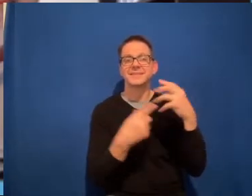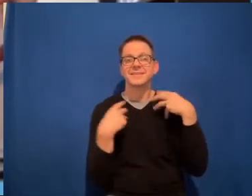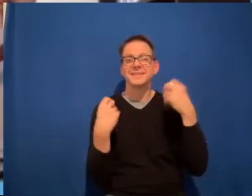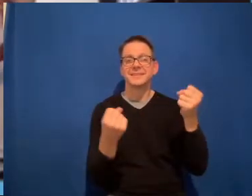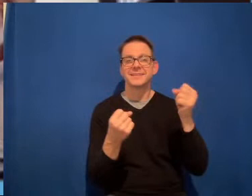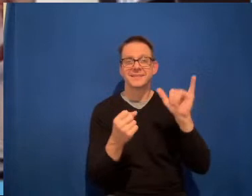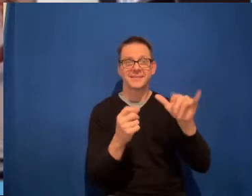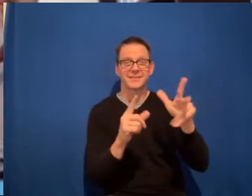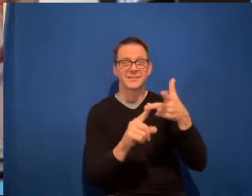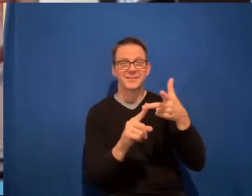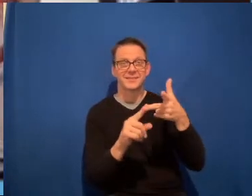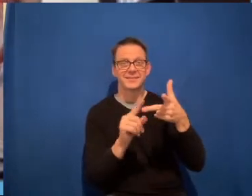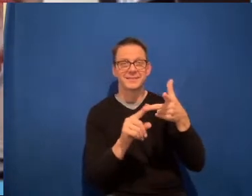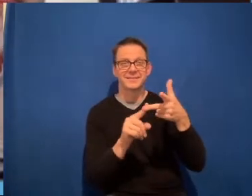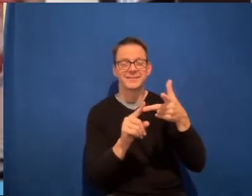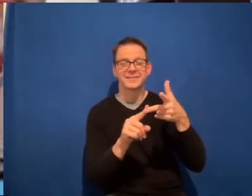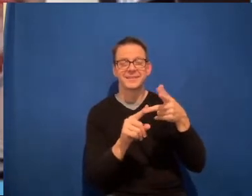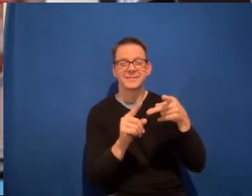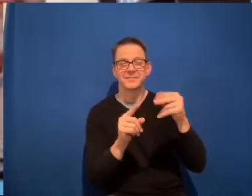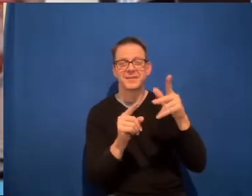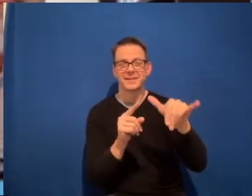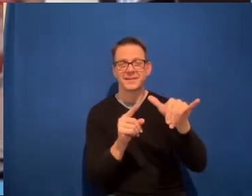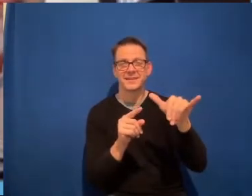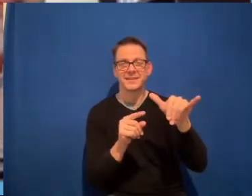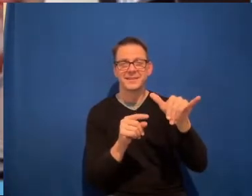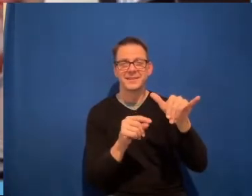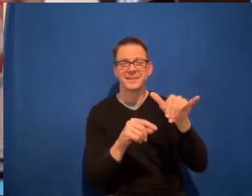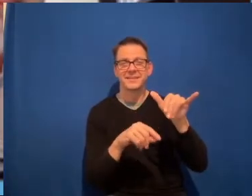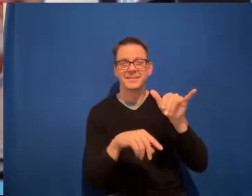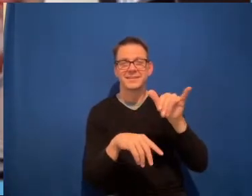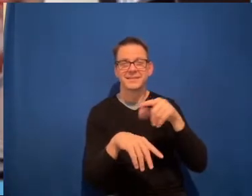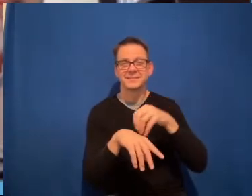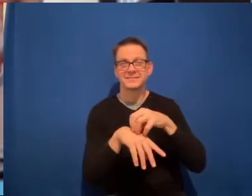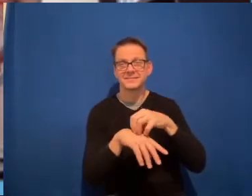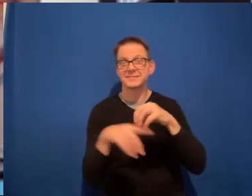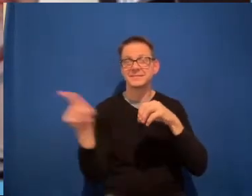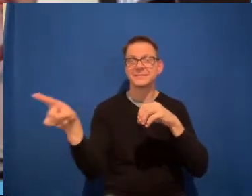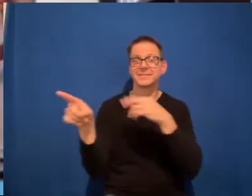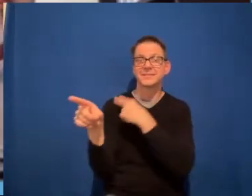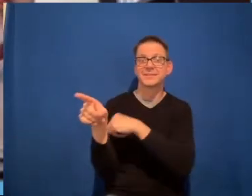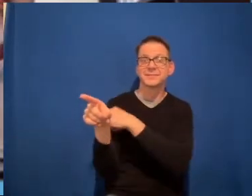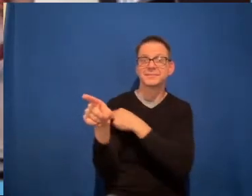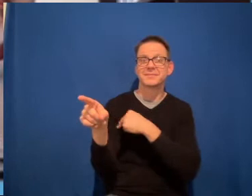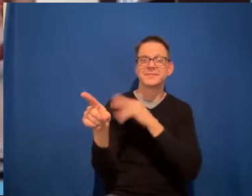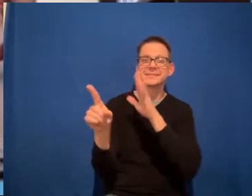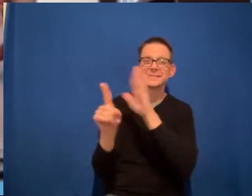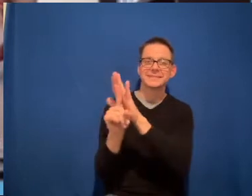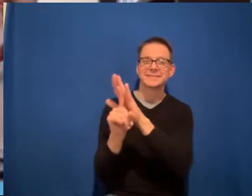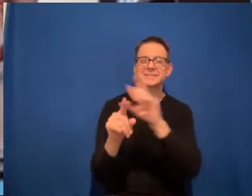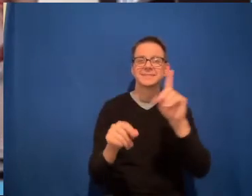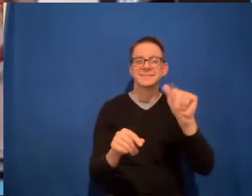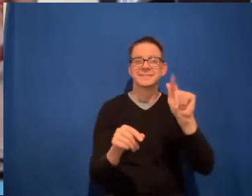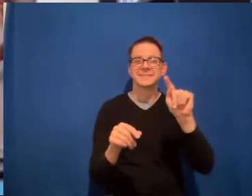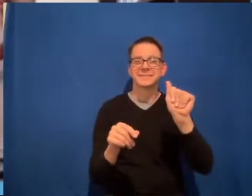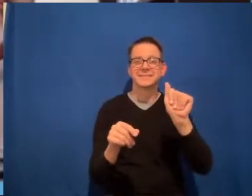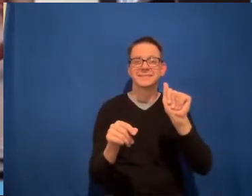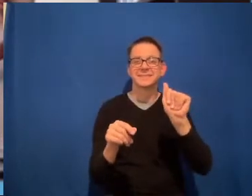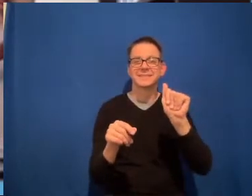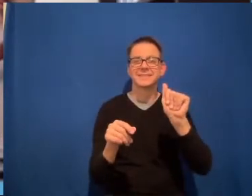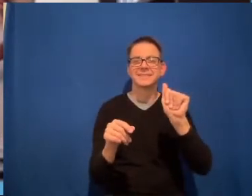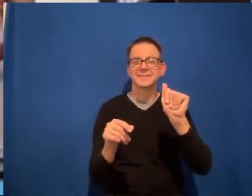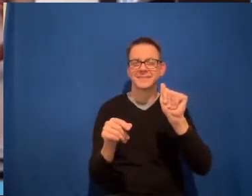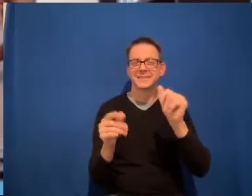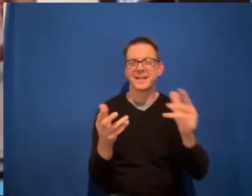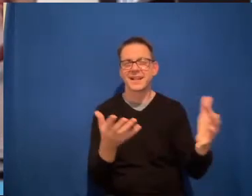as a third-party platform how or not the data that is taken from people that